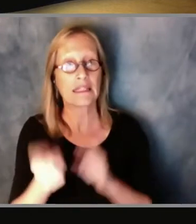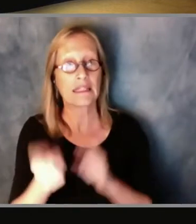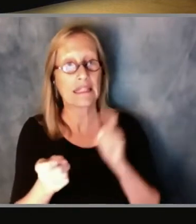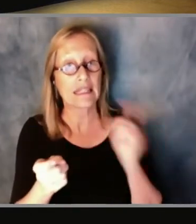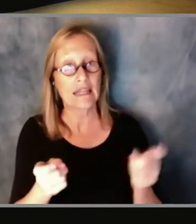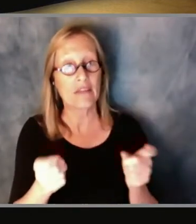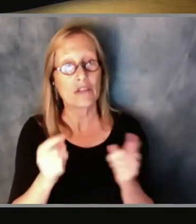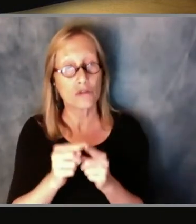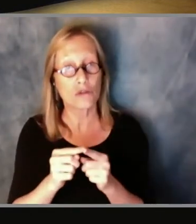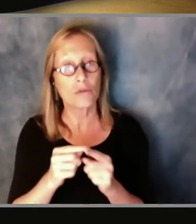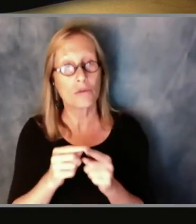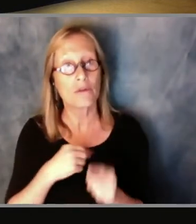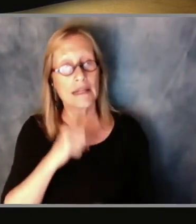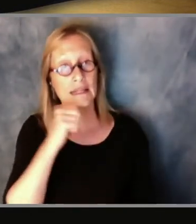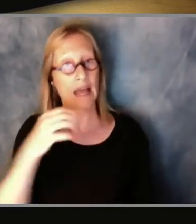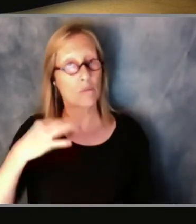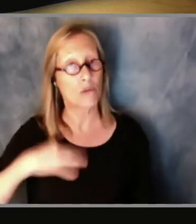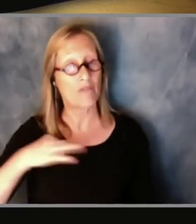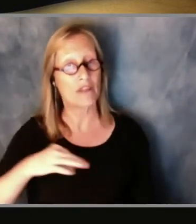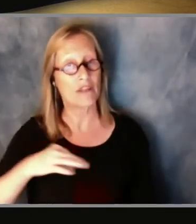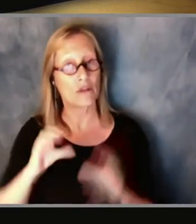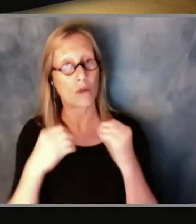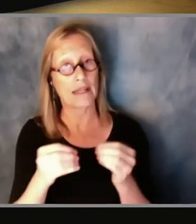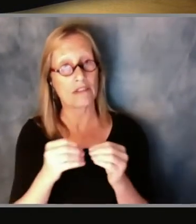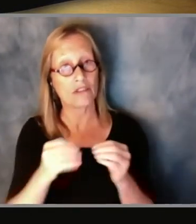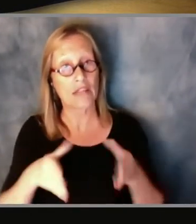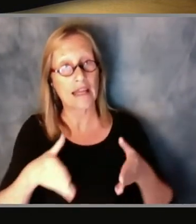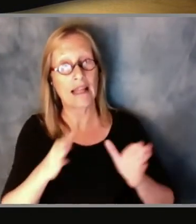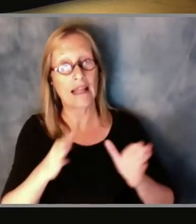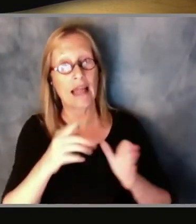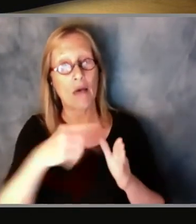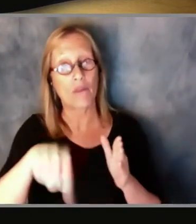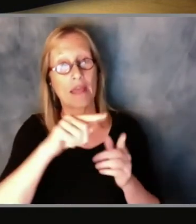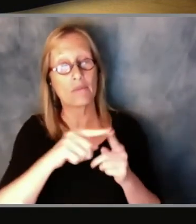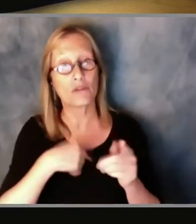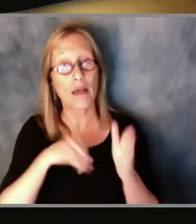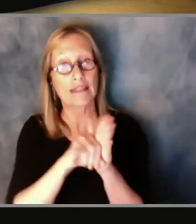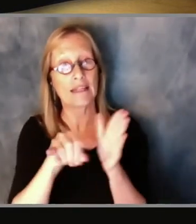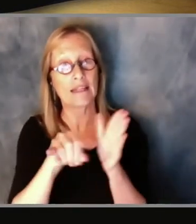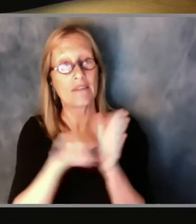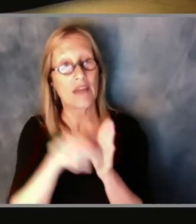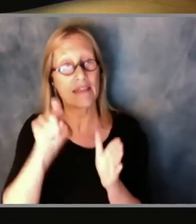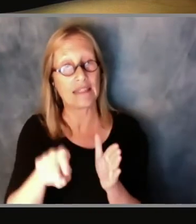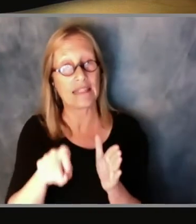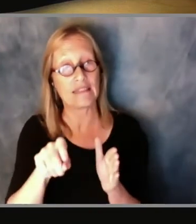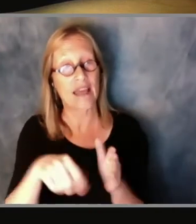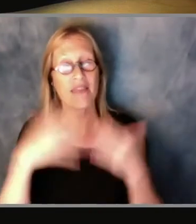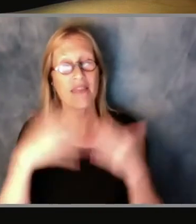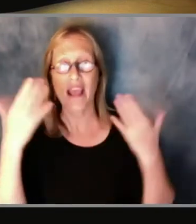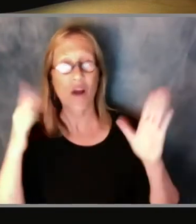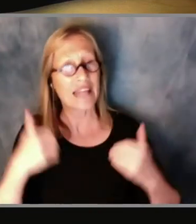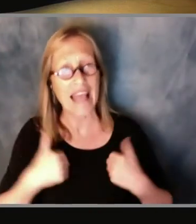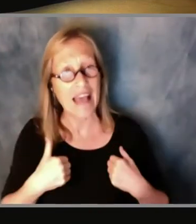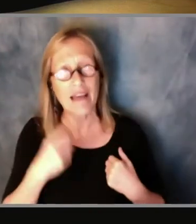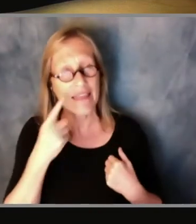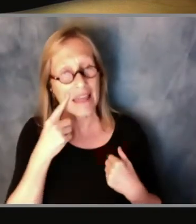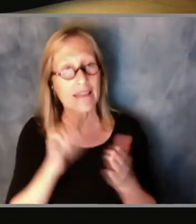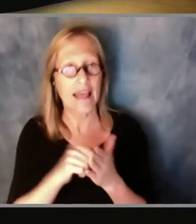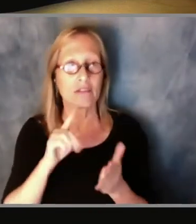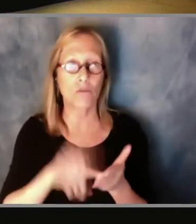the nonprofits and allow them to identify the needs, and they probably already have. And that's what my plan would be. Thank